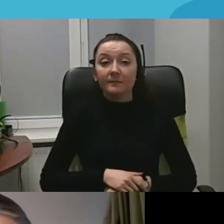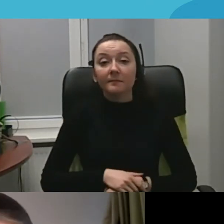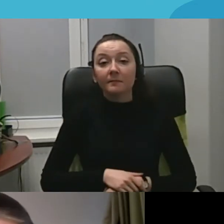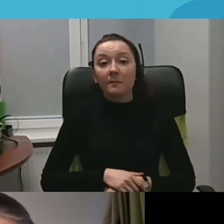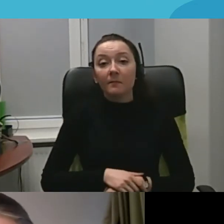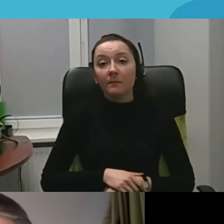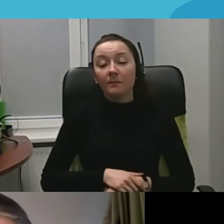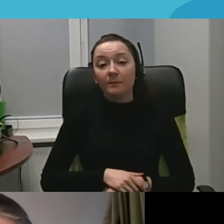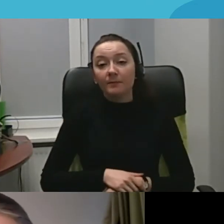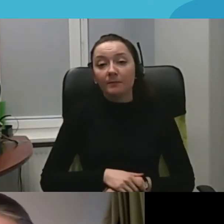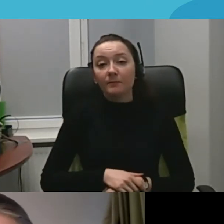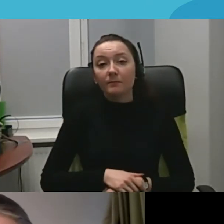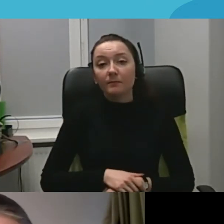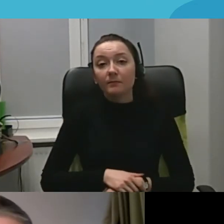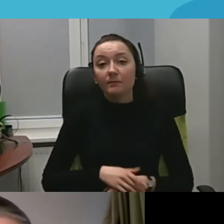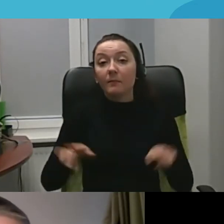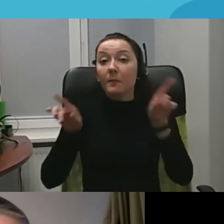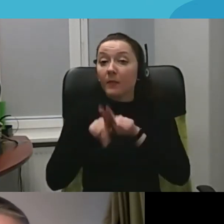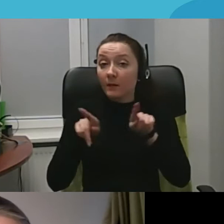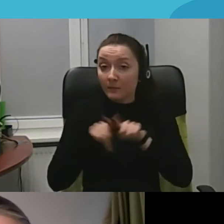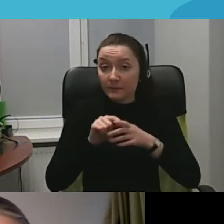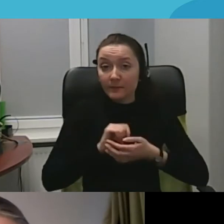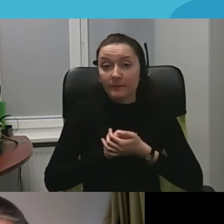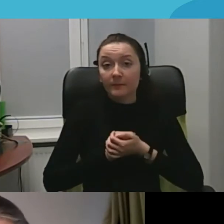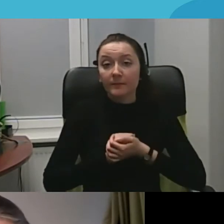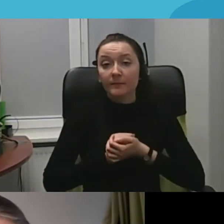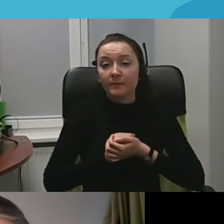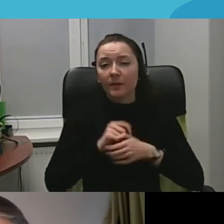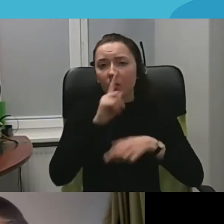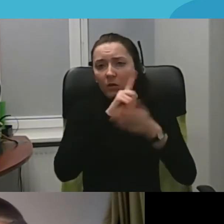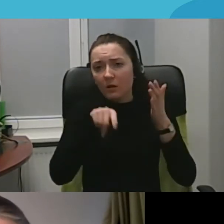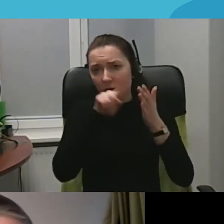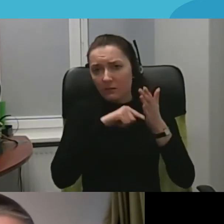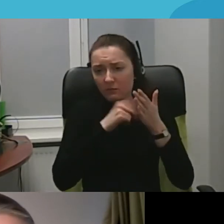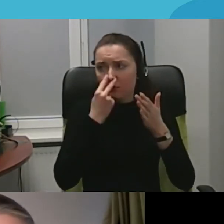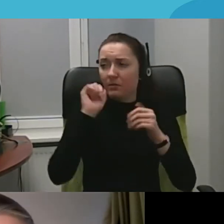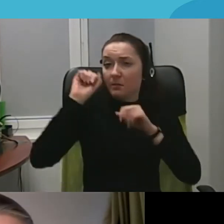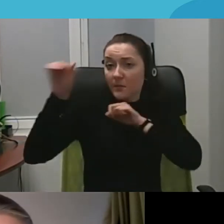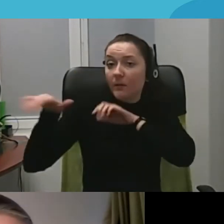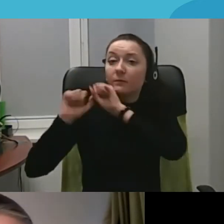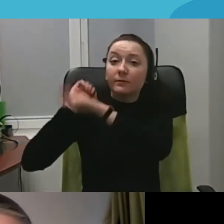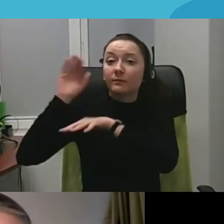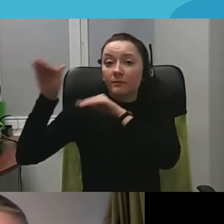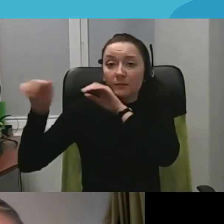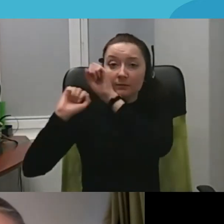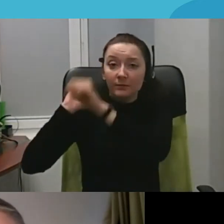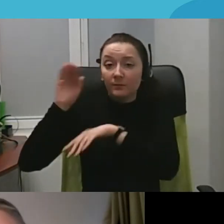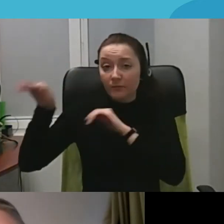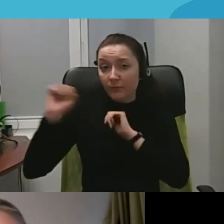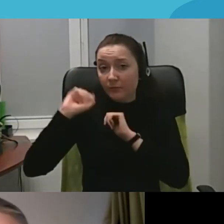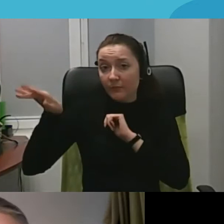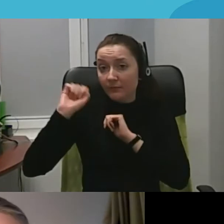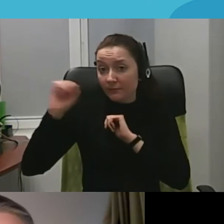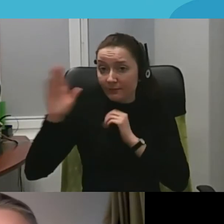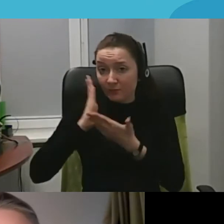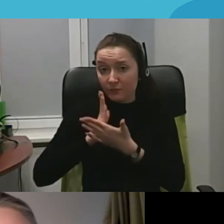helped them. One of them even thanked me for not, because he was considering